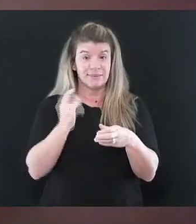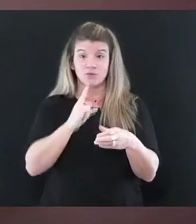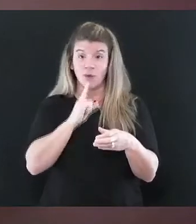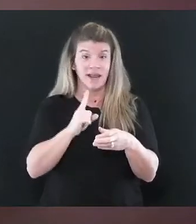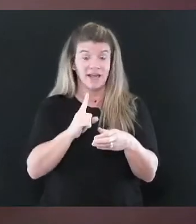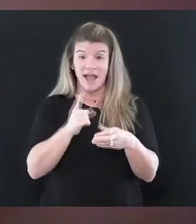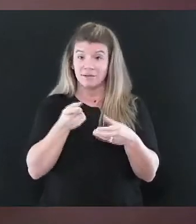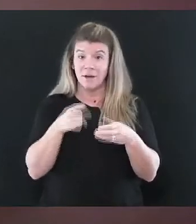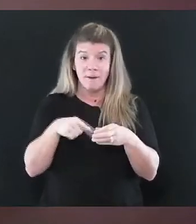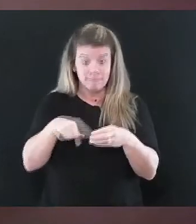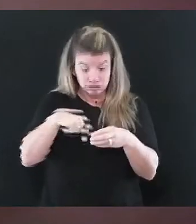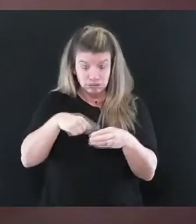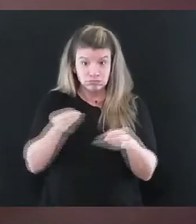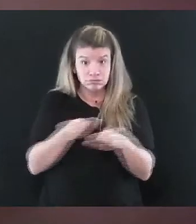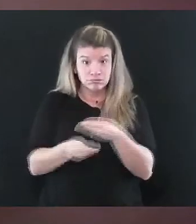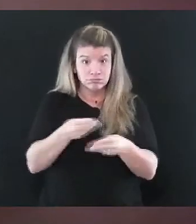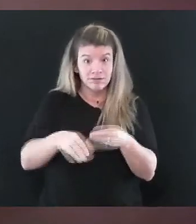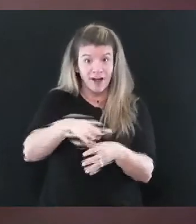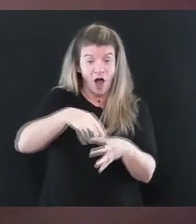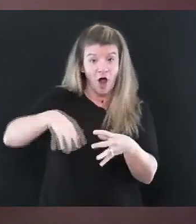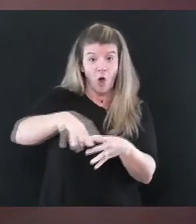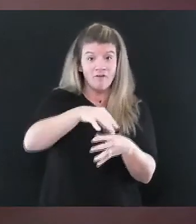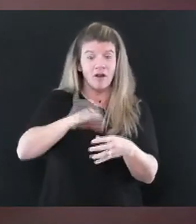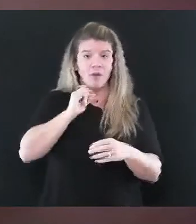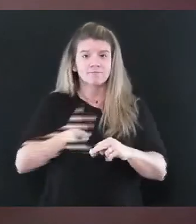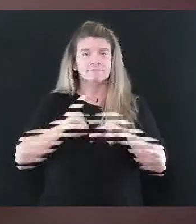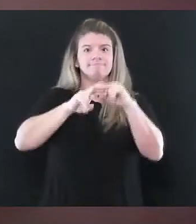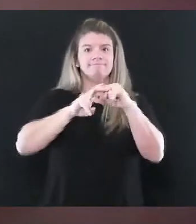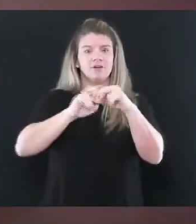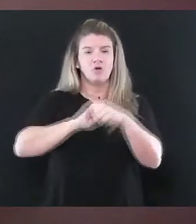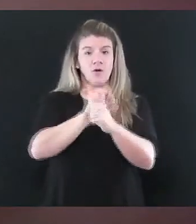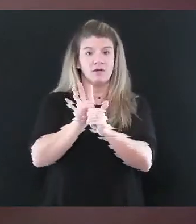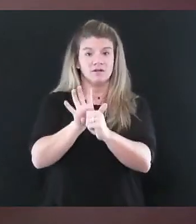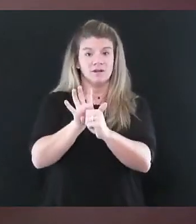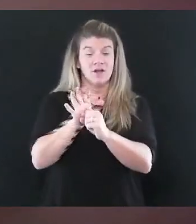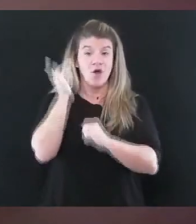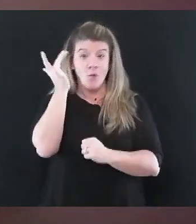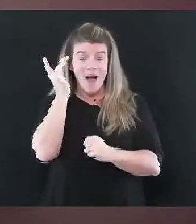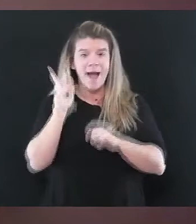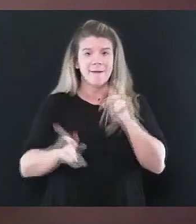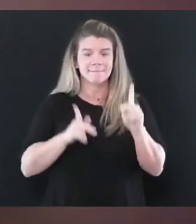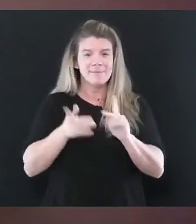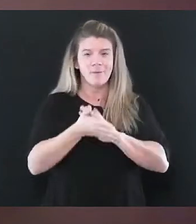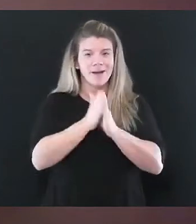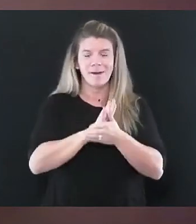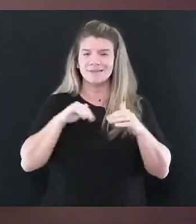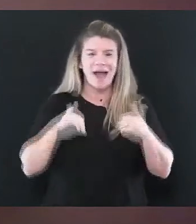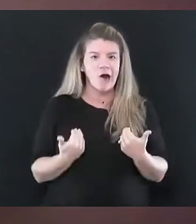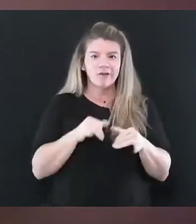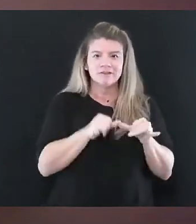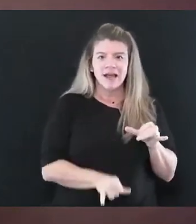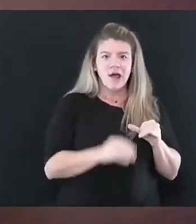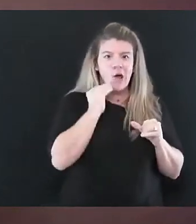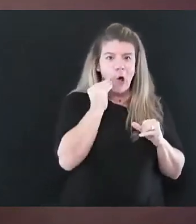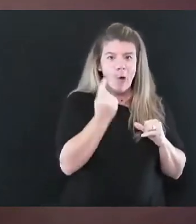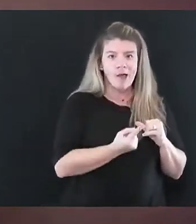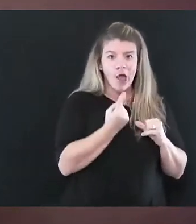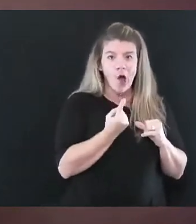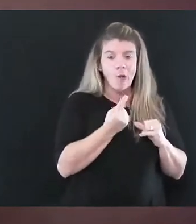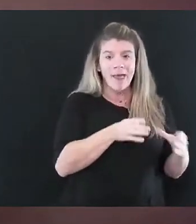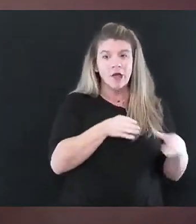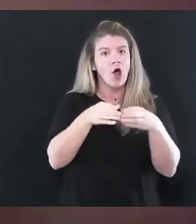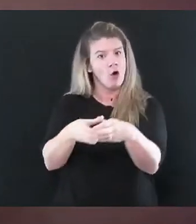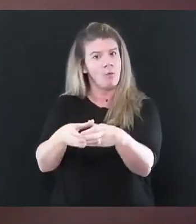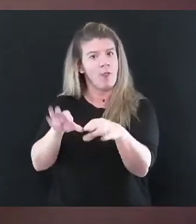current surge in number of COVID cases. So people are getting tired. But West Virginia, it is so important for us to